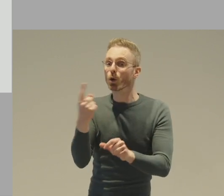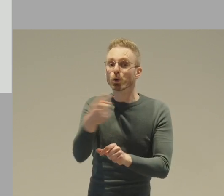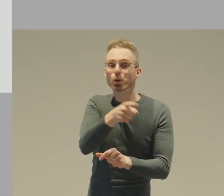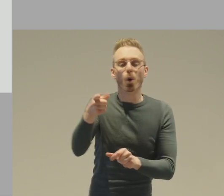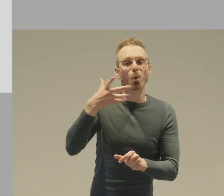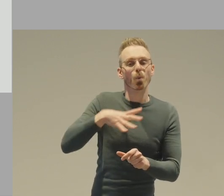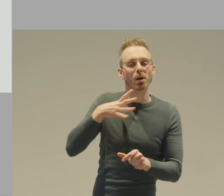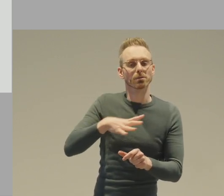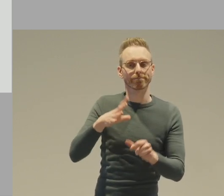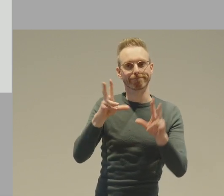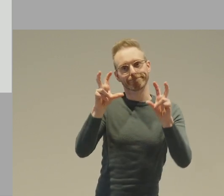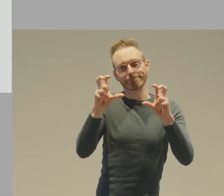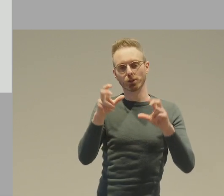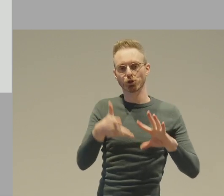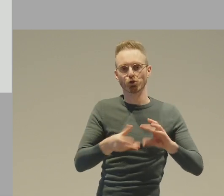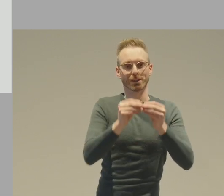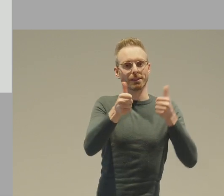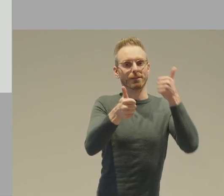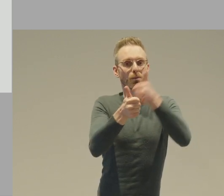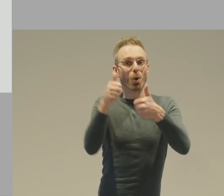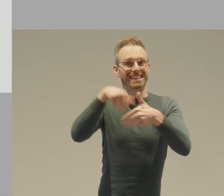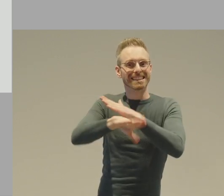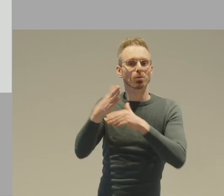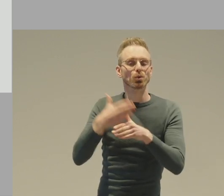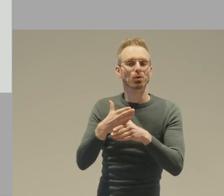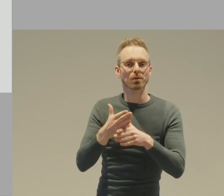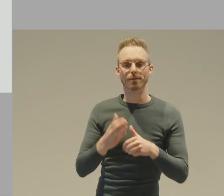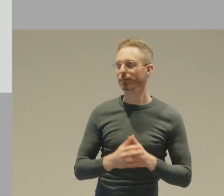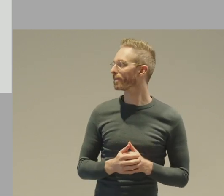I've pointed enough. I'm going to switch my hands.